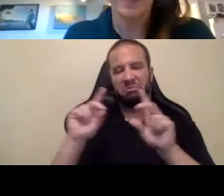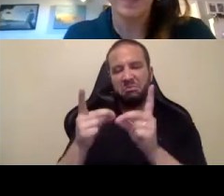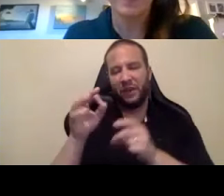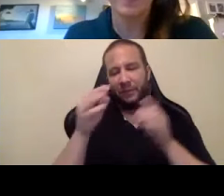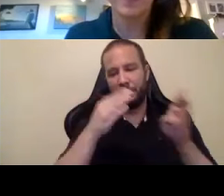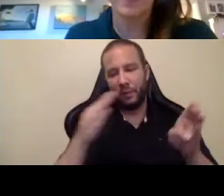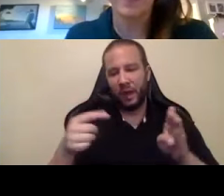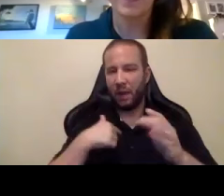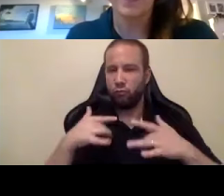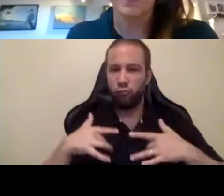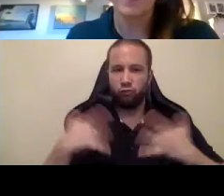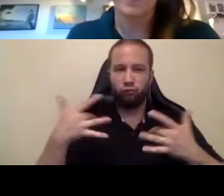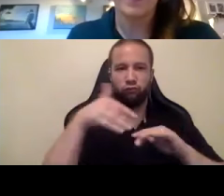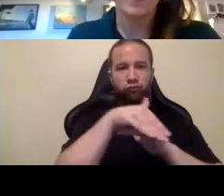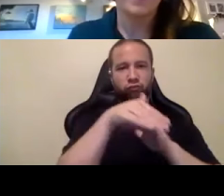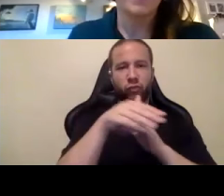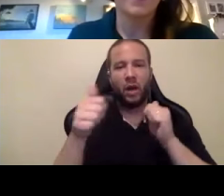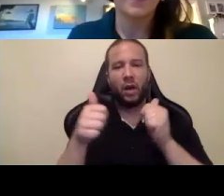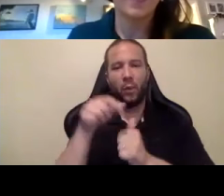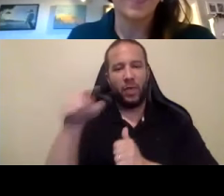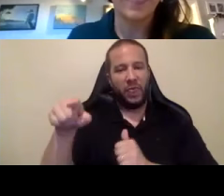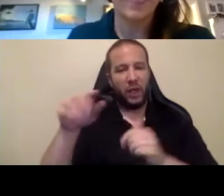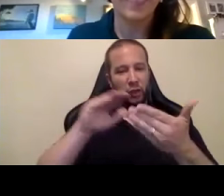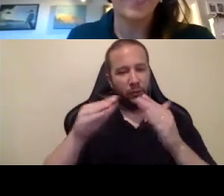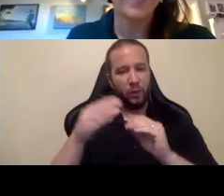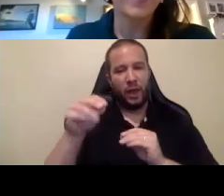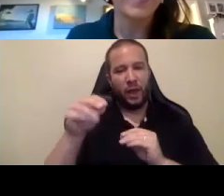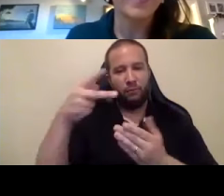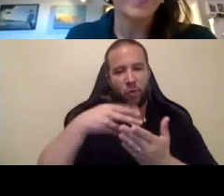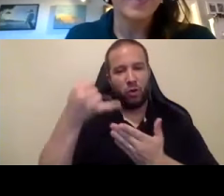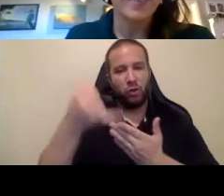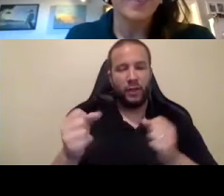this evening about resiliency in our community.